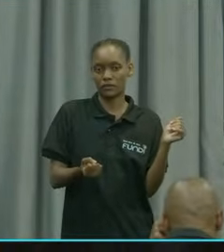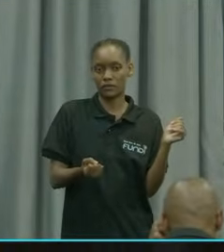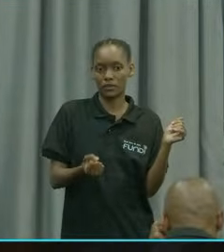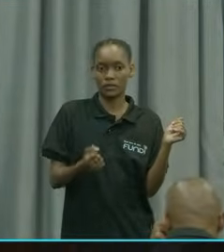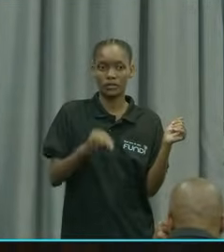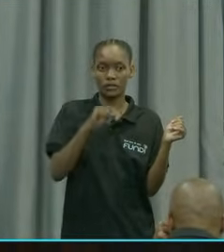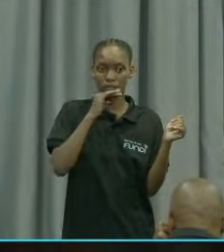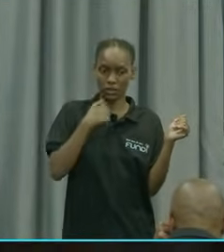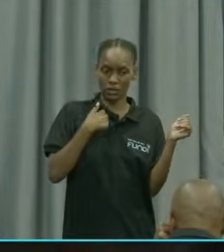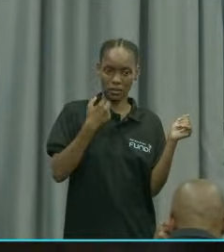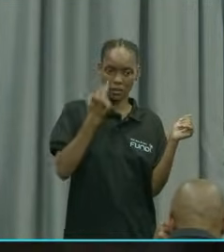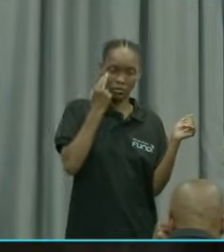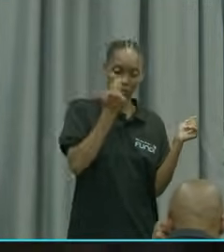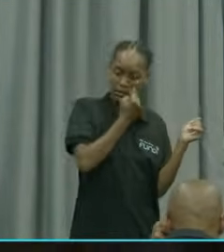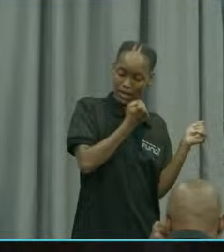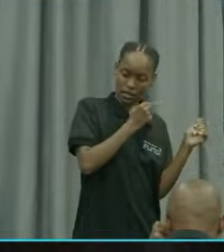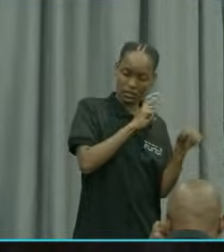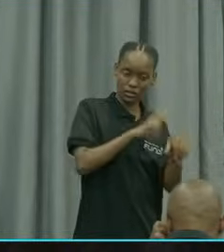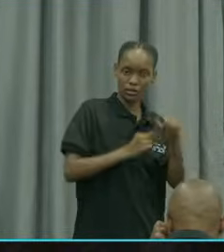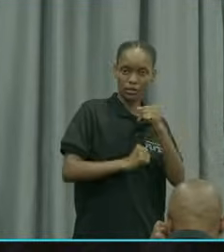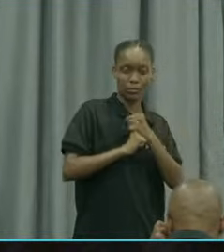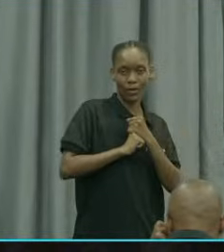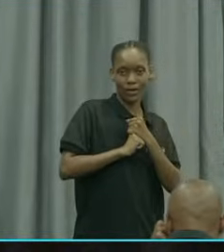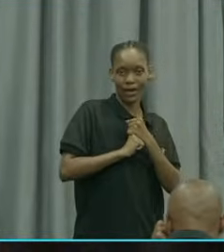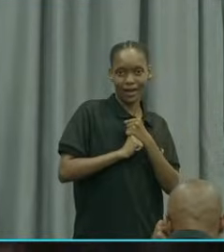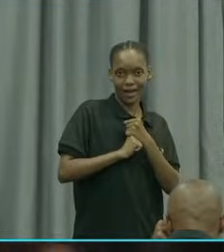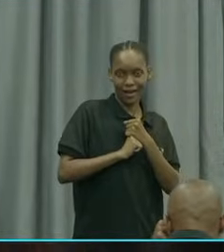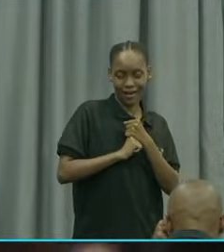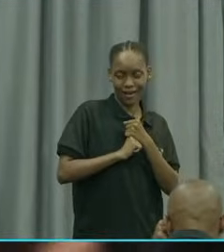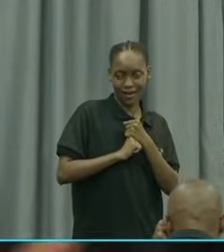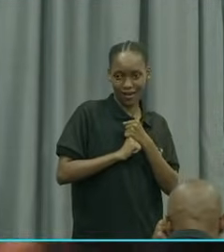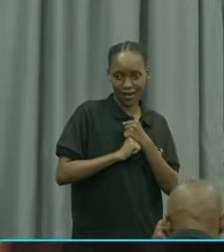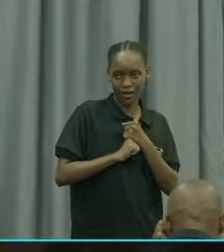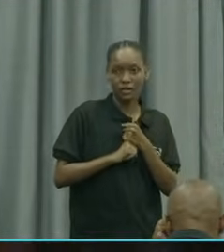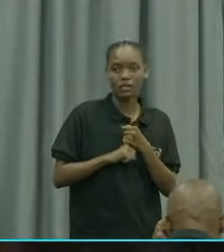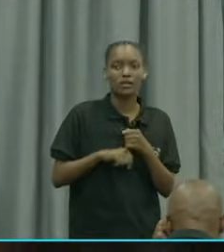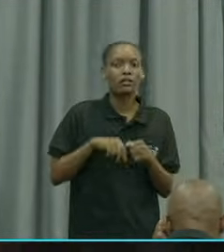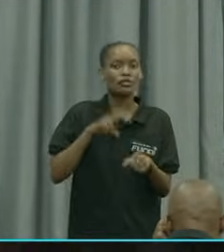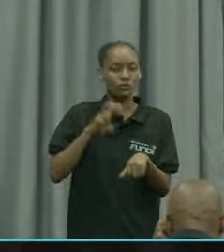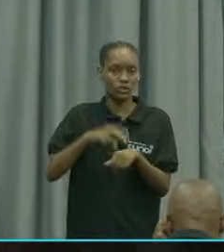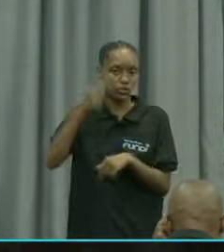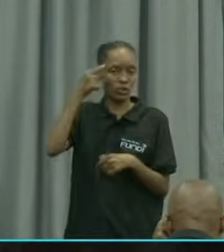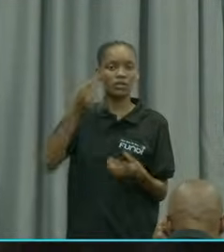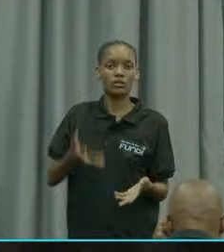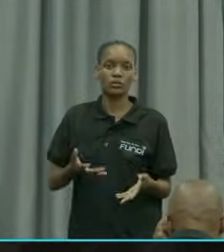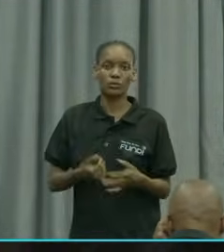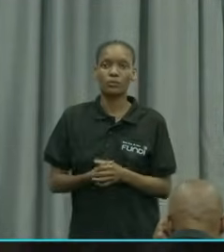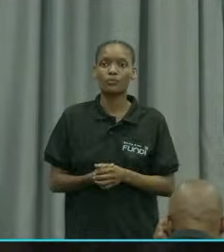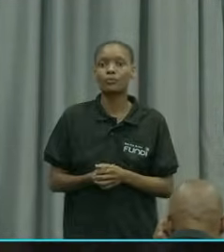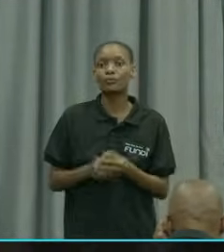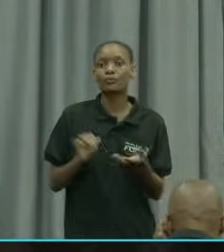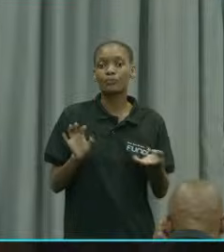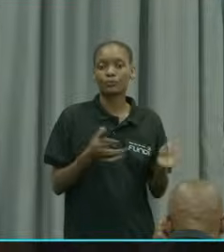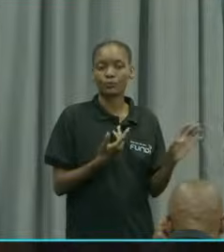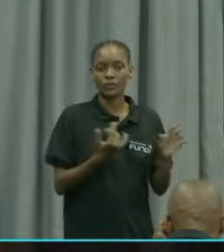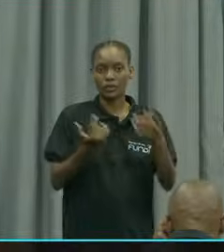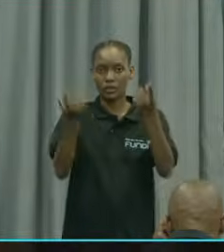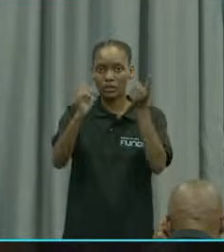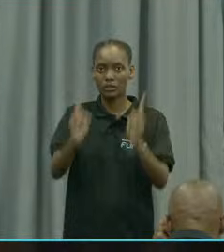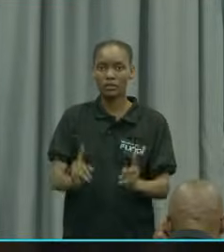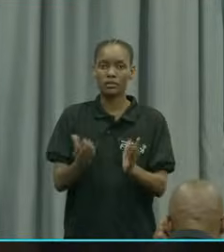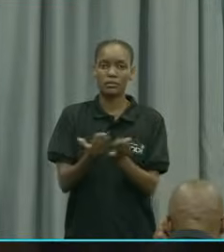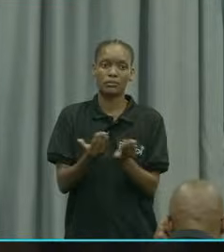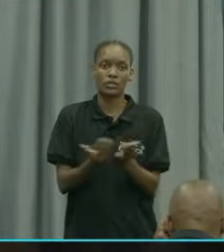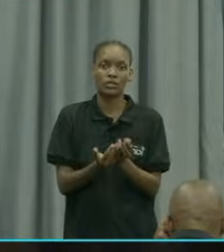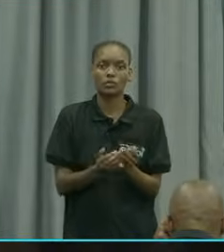blind, therefore I will need support. So we need to think like that. In terms of the special schools and